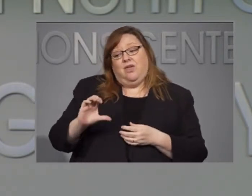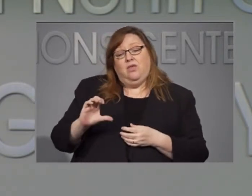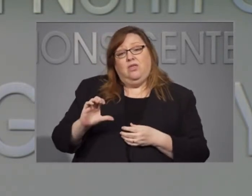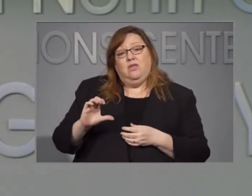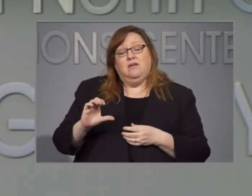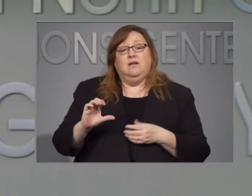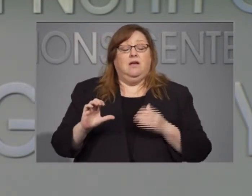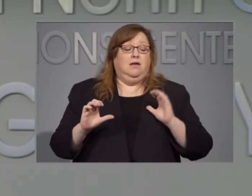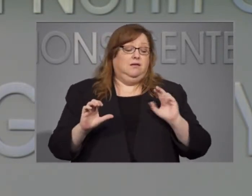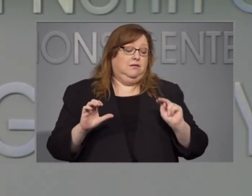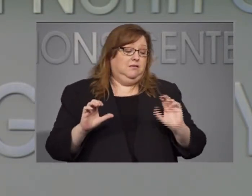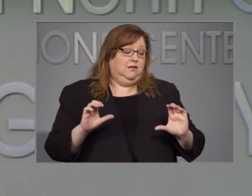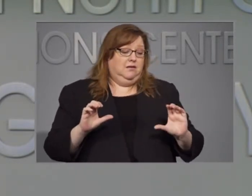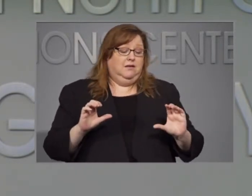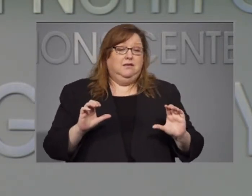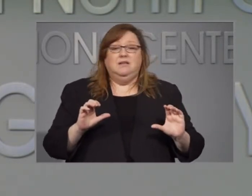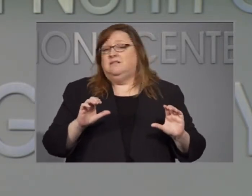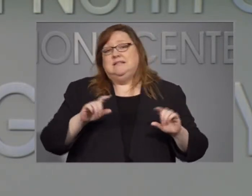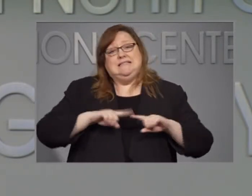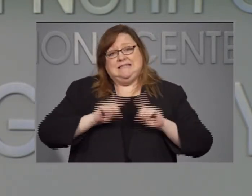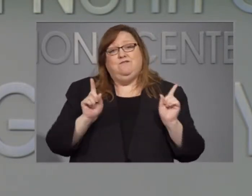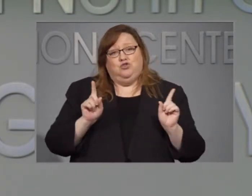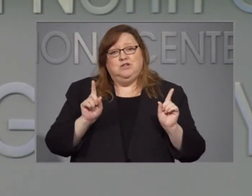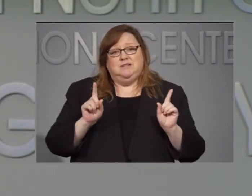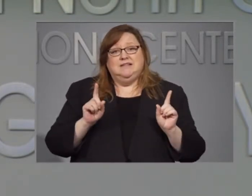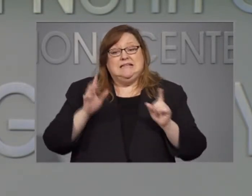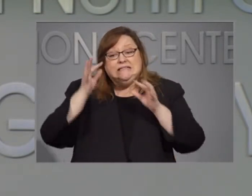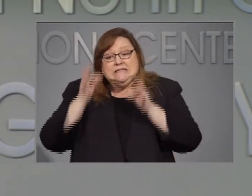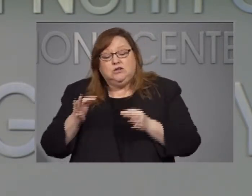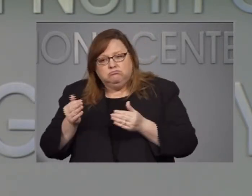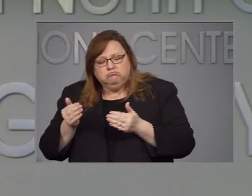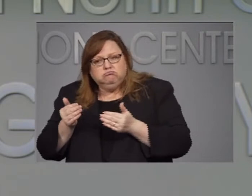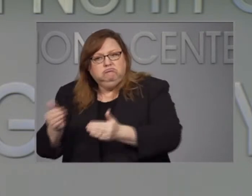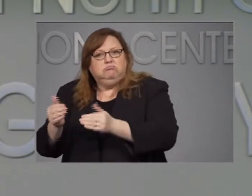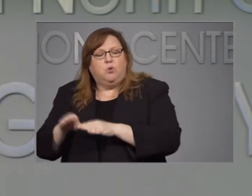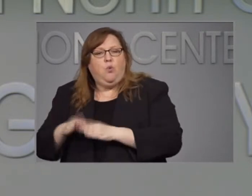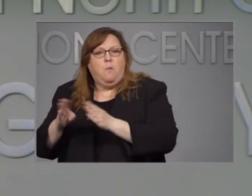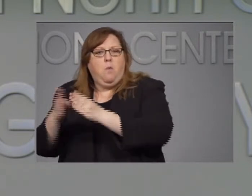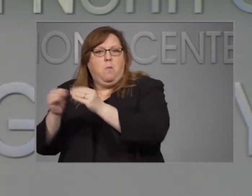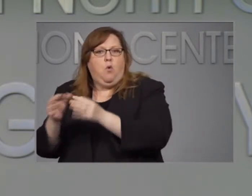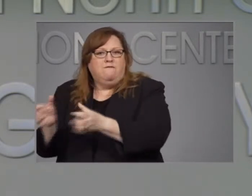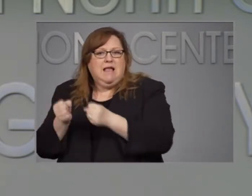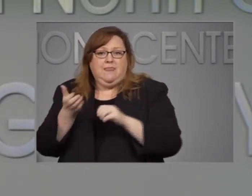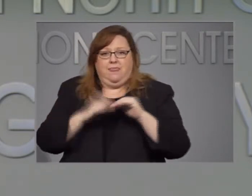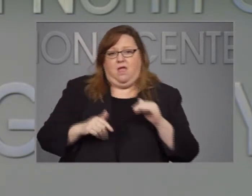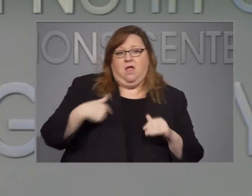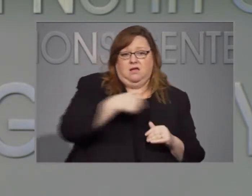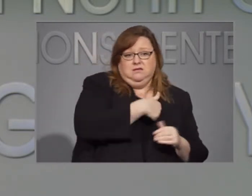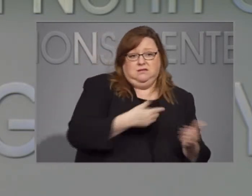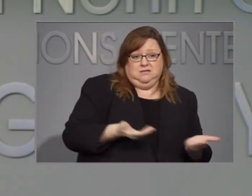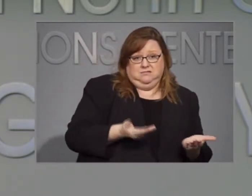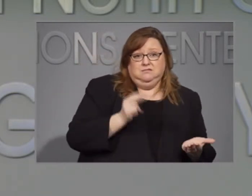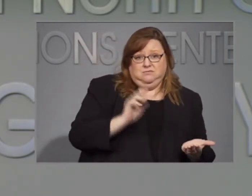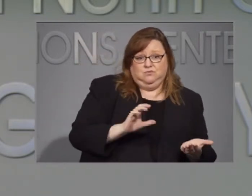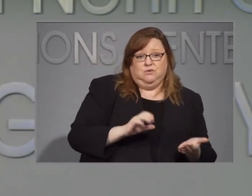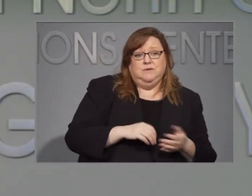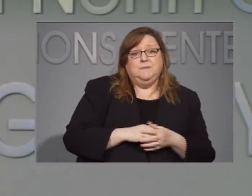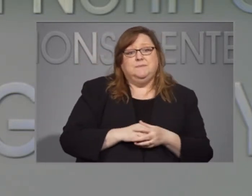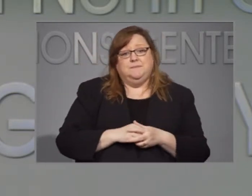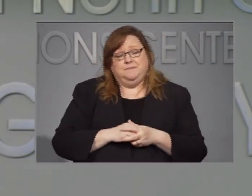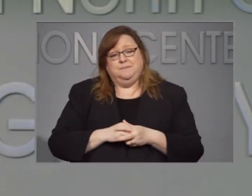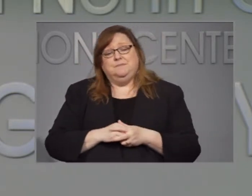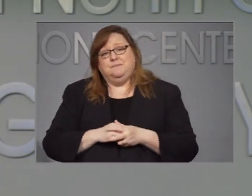Carolina and did ease restrictions more quickly. He and I discussed it. We did not